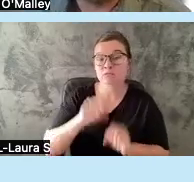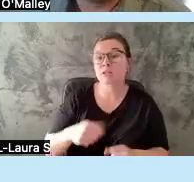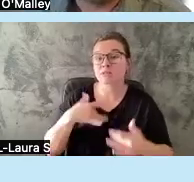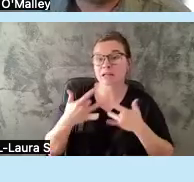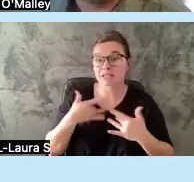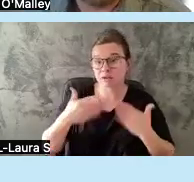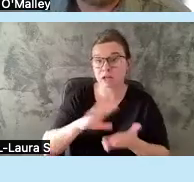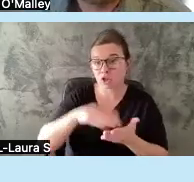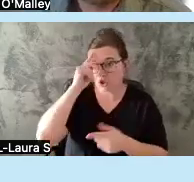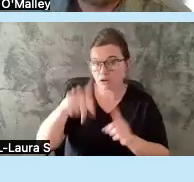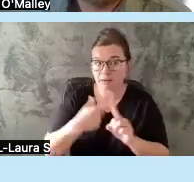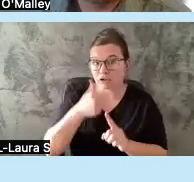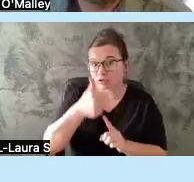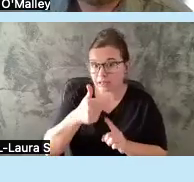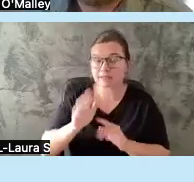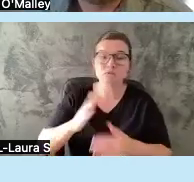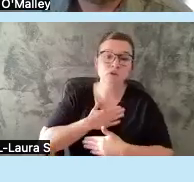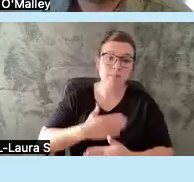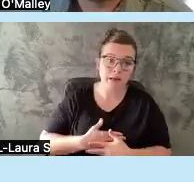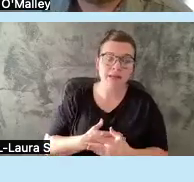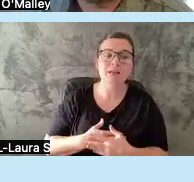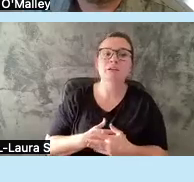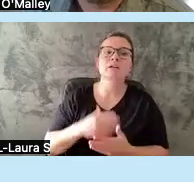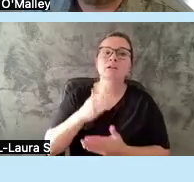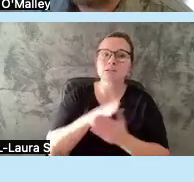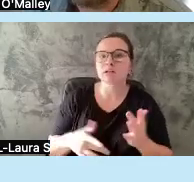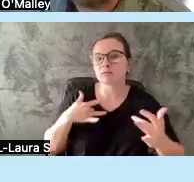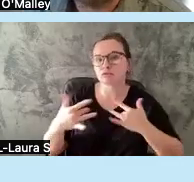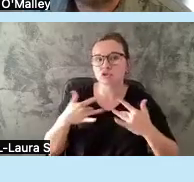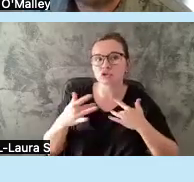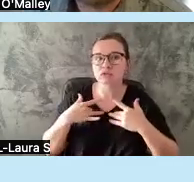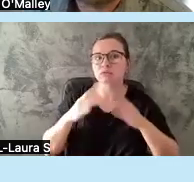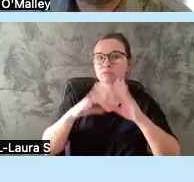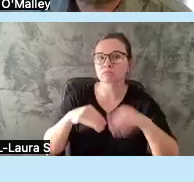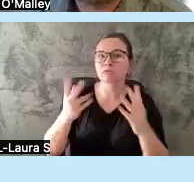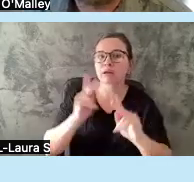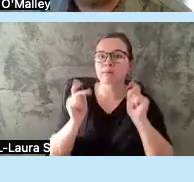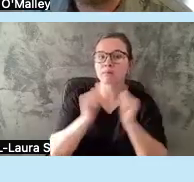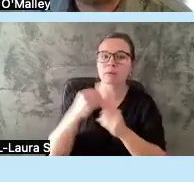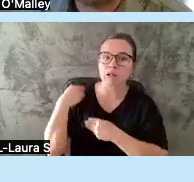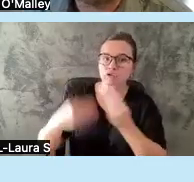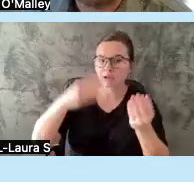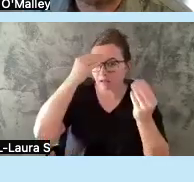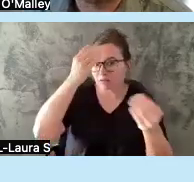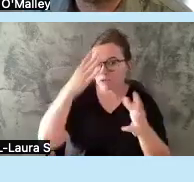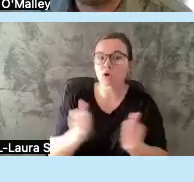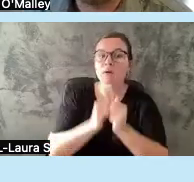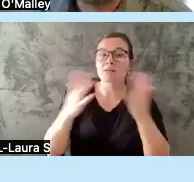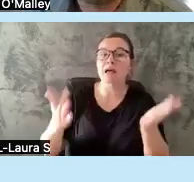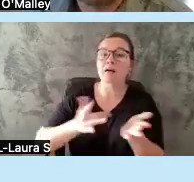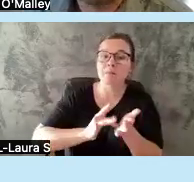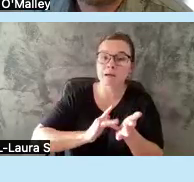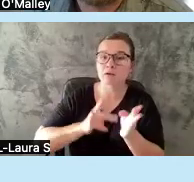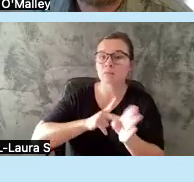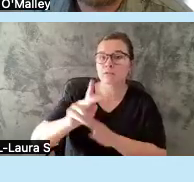about yourself and your body, there are concerns that providing people with genetic information without medical professional